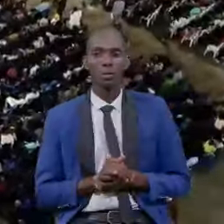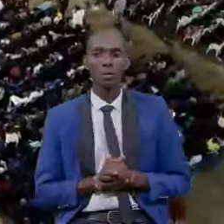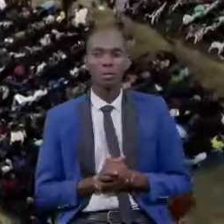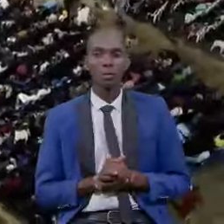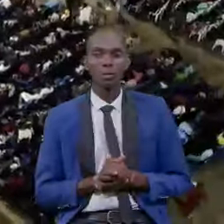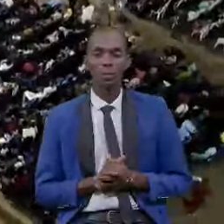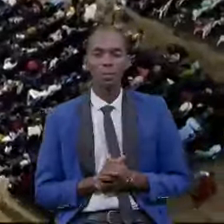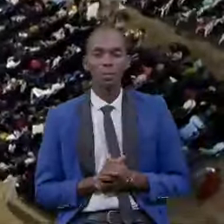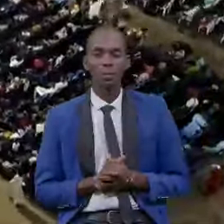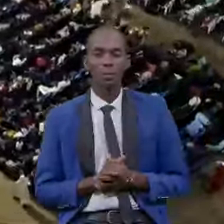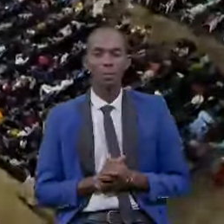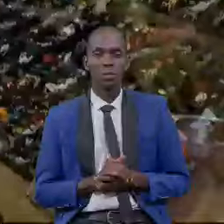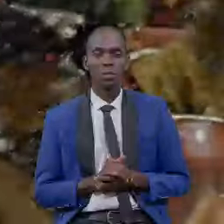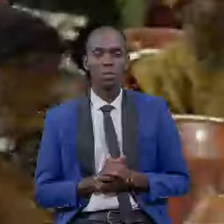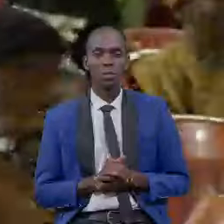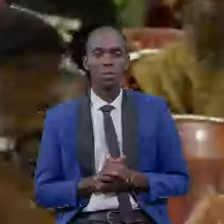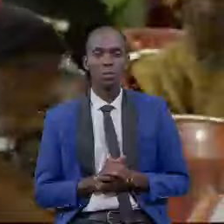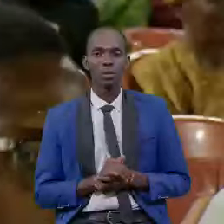That's Sunday first, please.